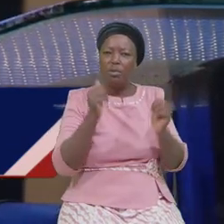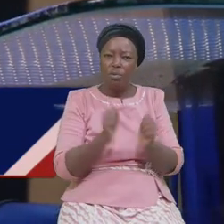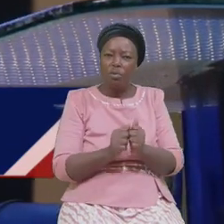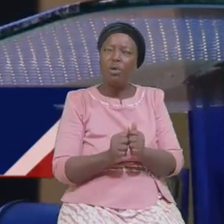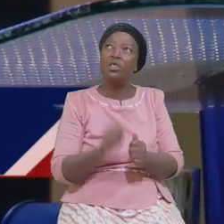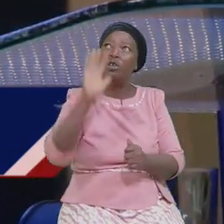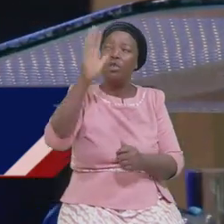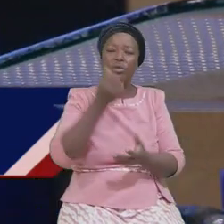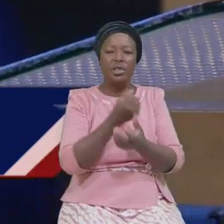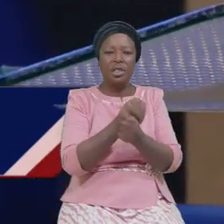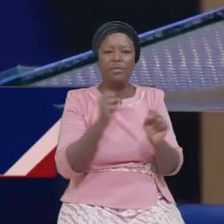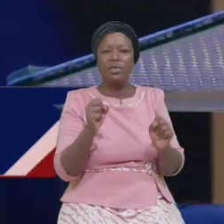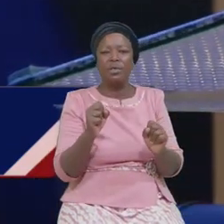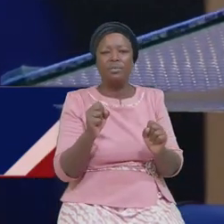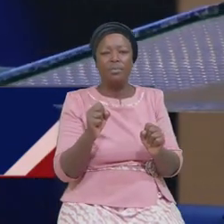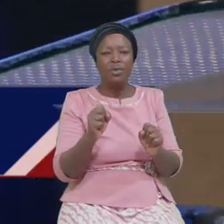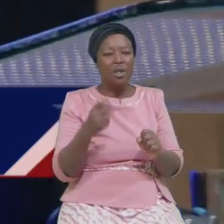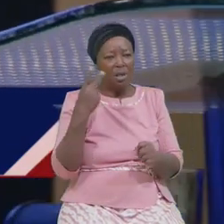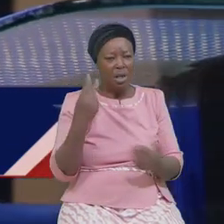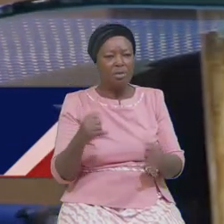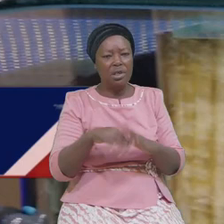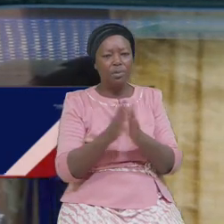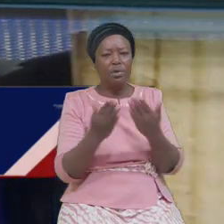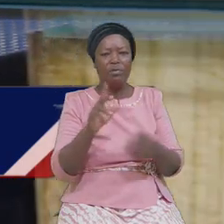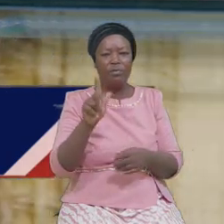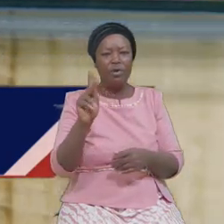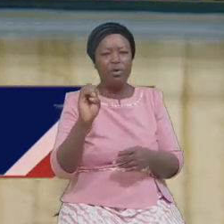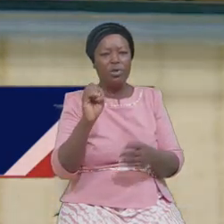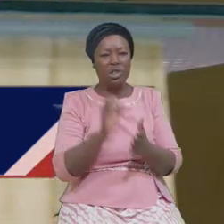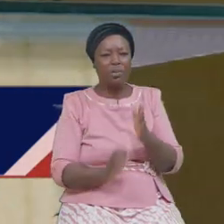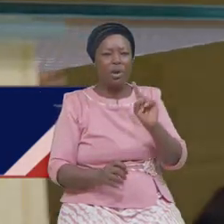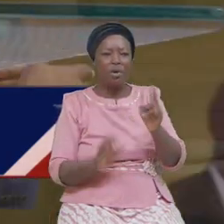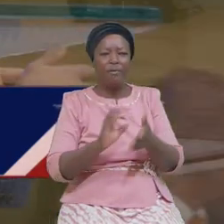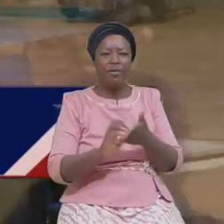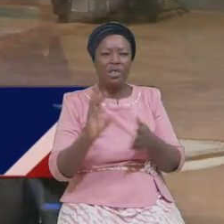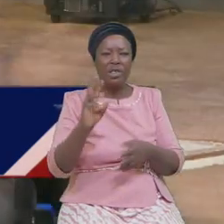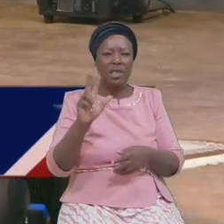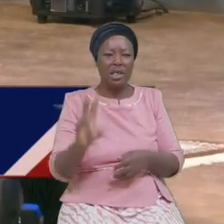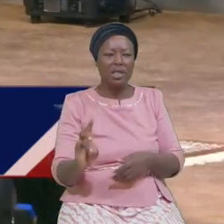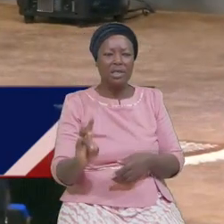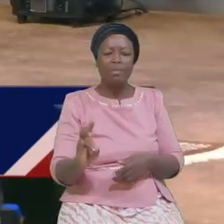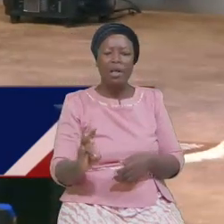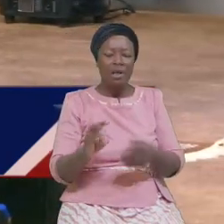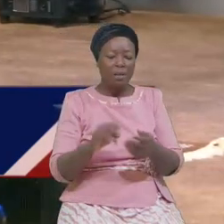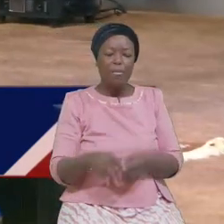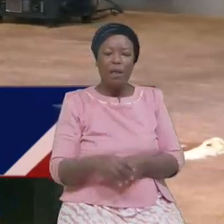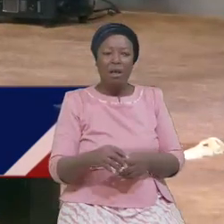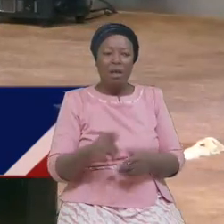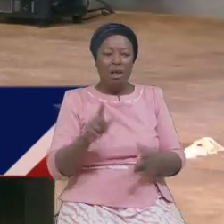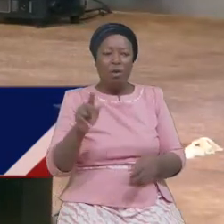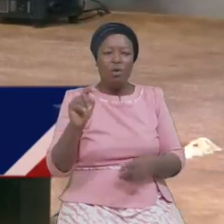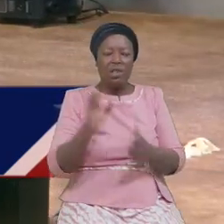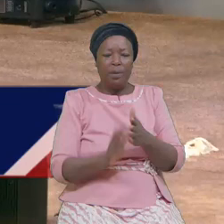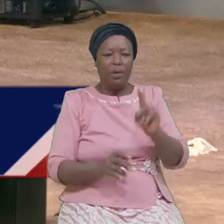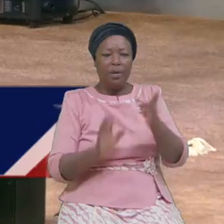thy salvation. We're looking at Luke chapter 1 and verse 68. Luke chapter 1 verse 68. Blessed